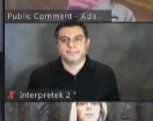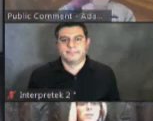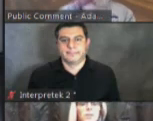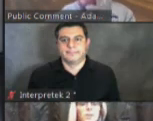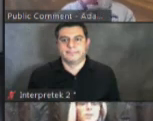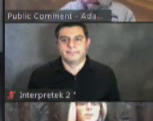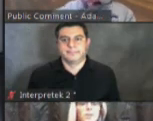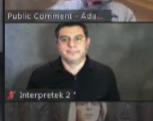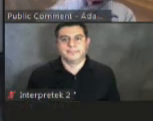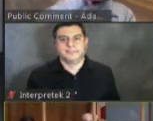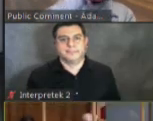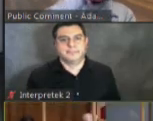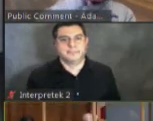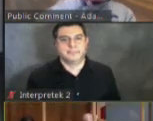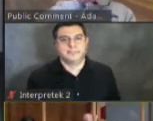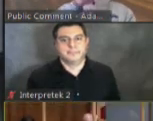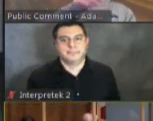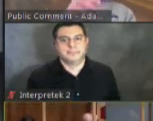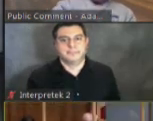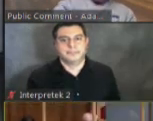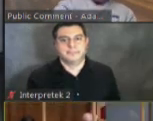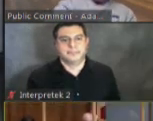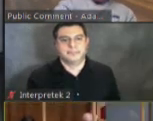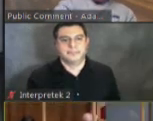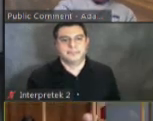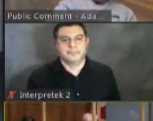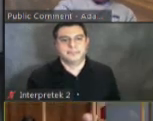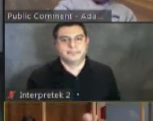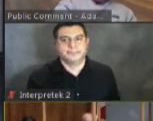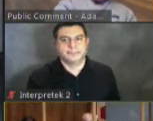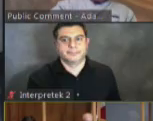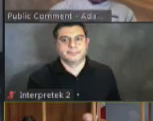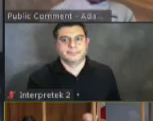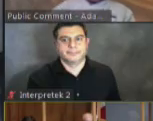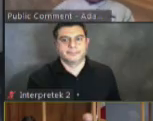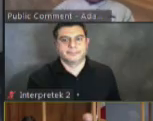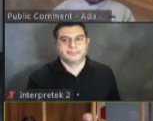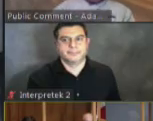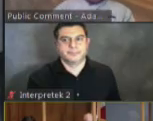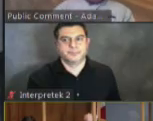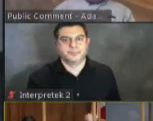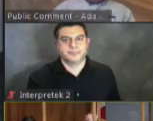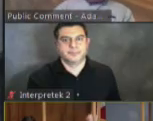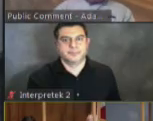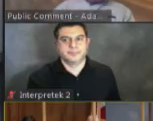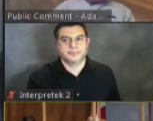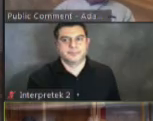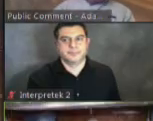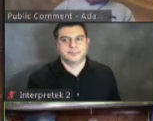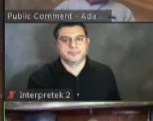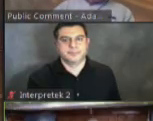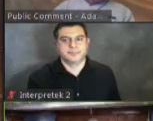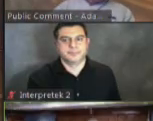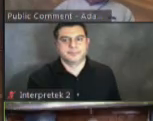point, but would like to hear recommendations that are sensitive to RTS workers. Thank you. Thank